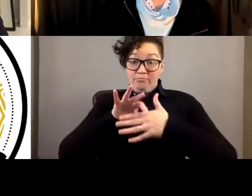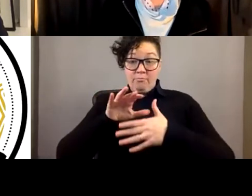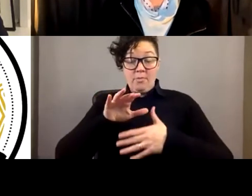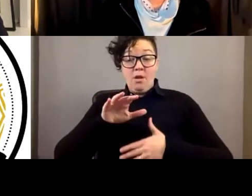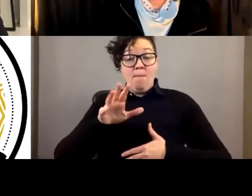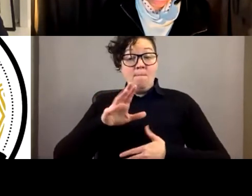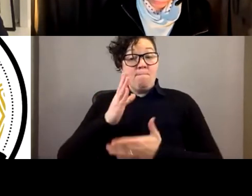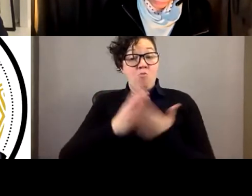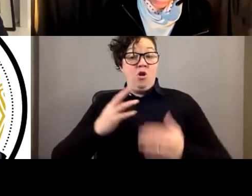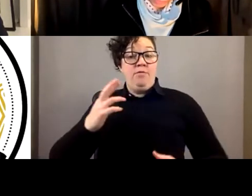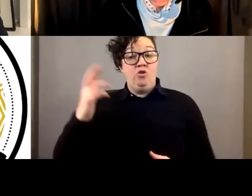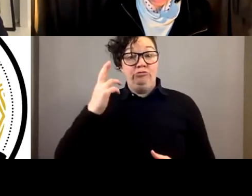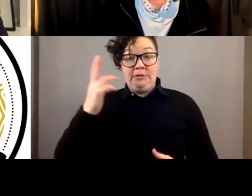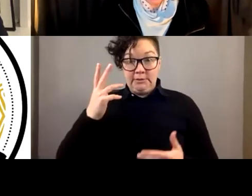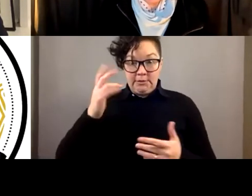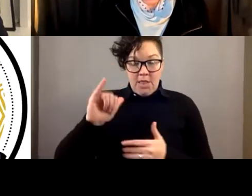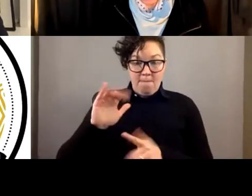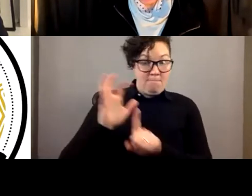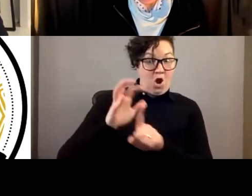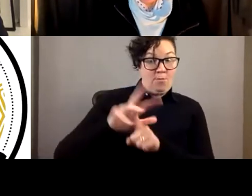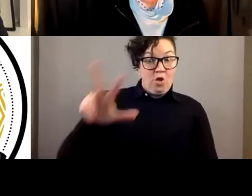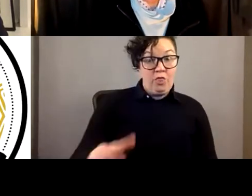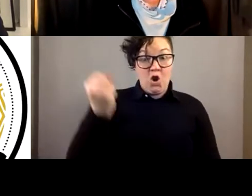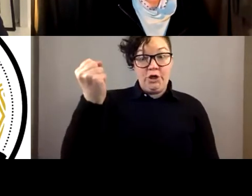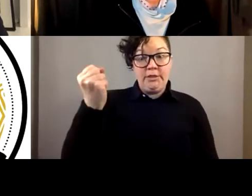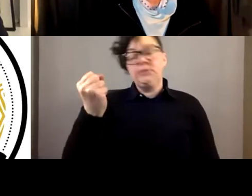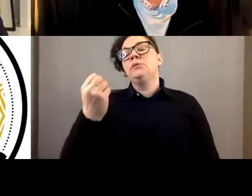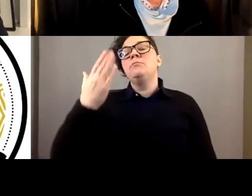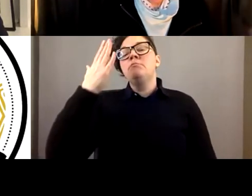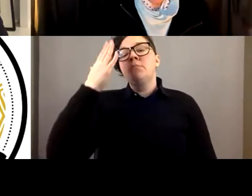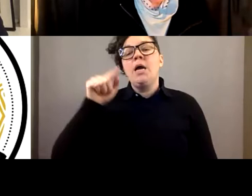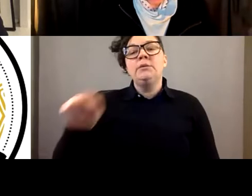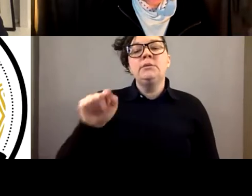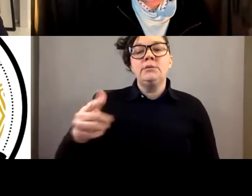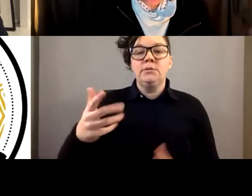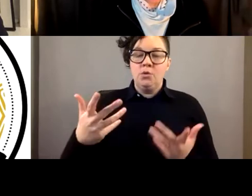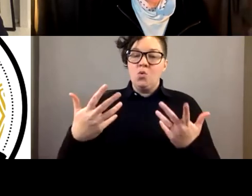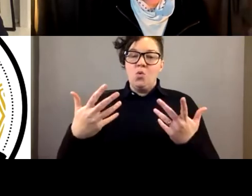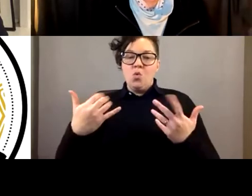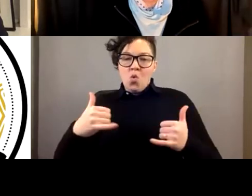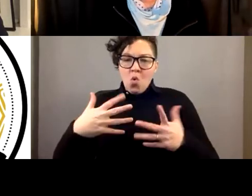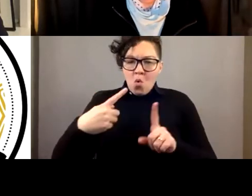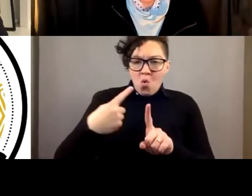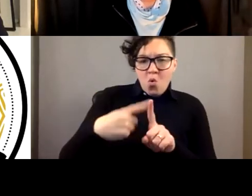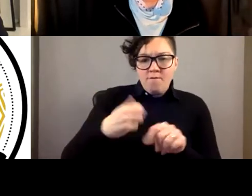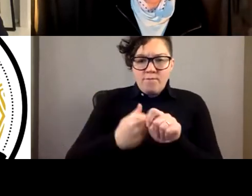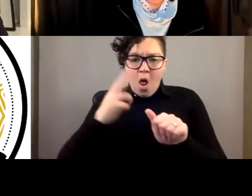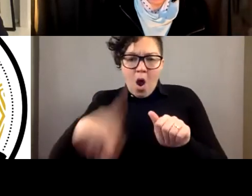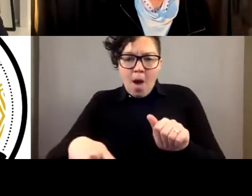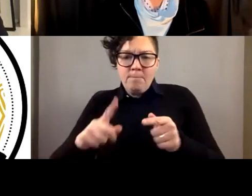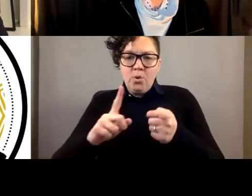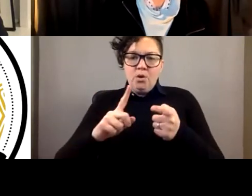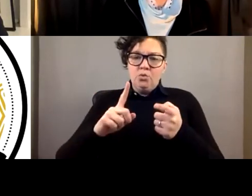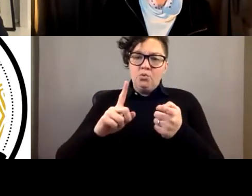begin with back in the 30s came from its positioning as a feel-good follow-up to the more controversial and violent defense of the